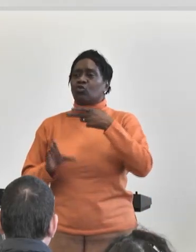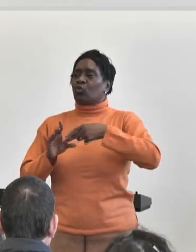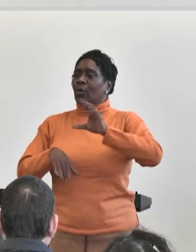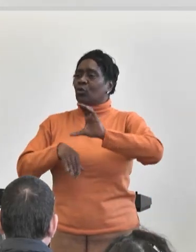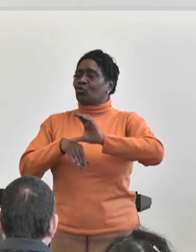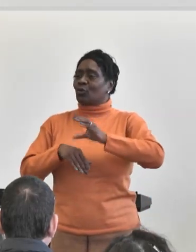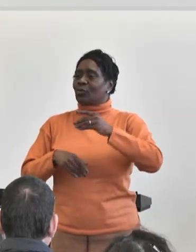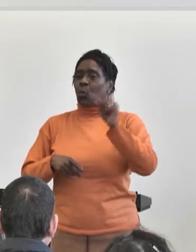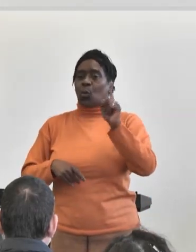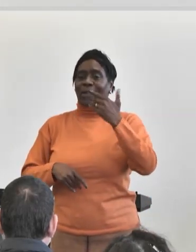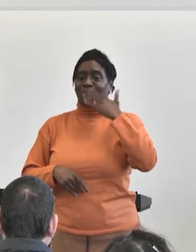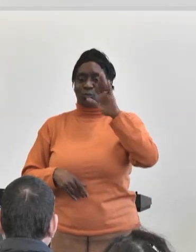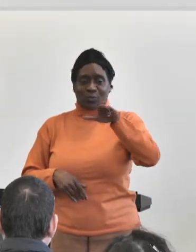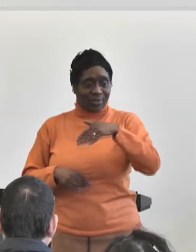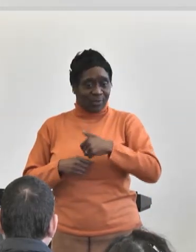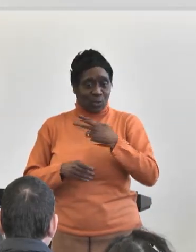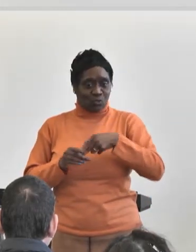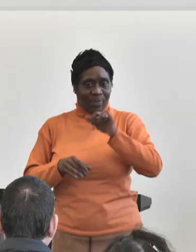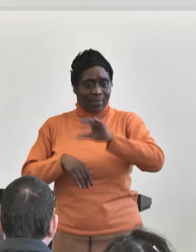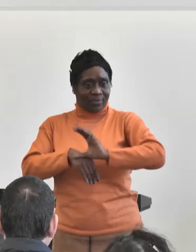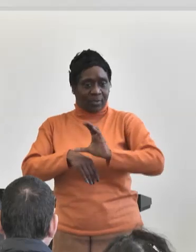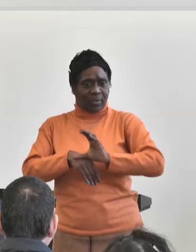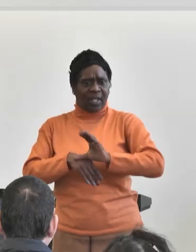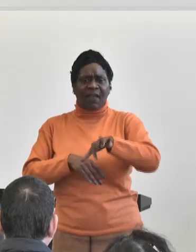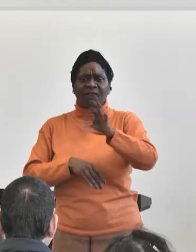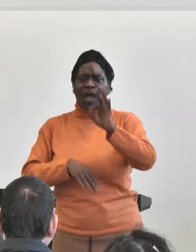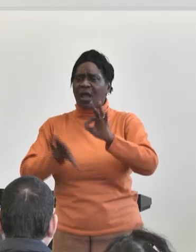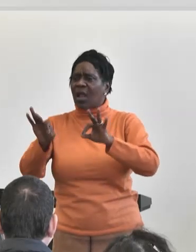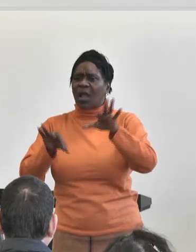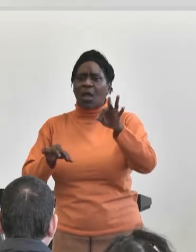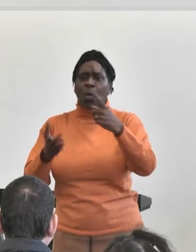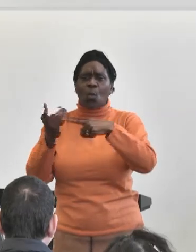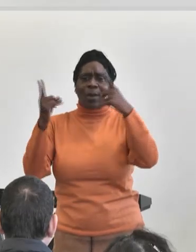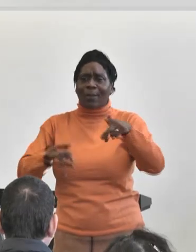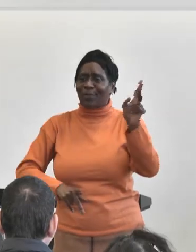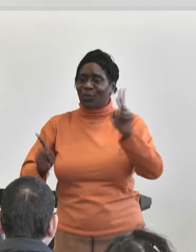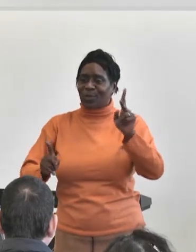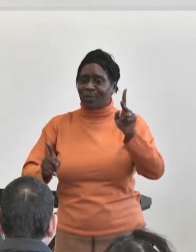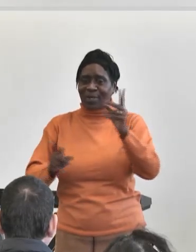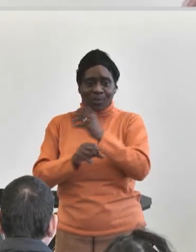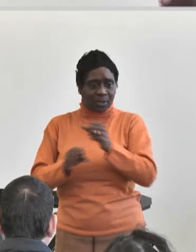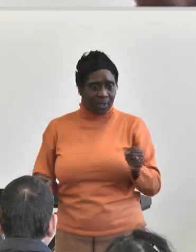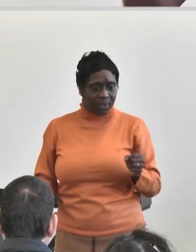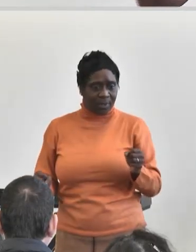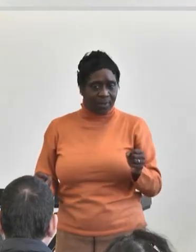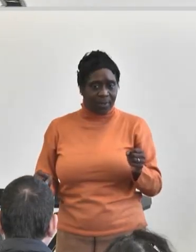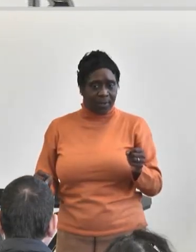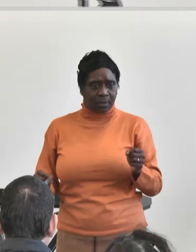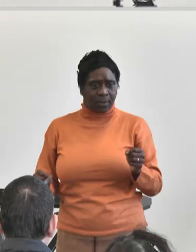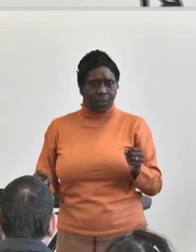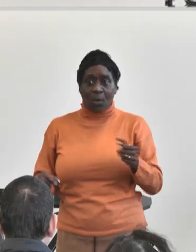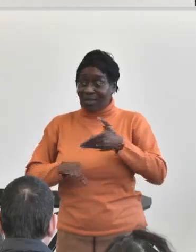at Jerusalem. Vamos a reunir la iglesia de Jerusalén. And find out what happened to these people. Y encontrar lo que le pasó a esta gente.